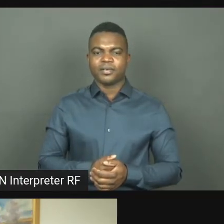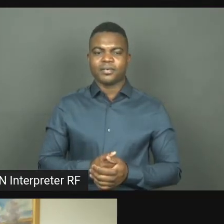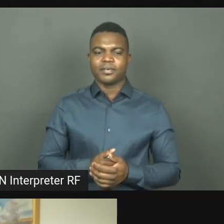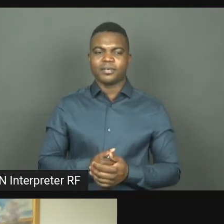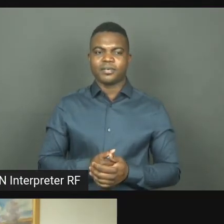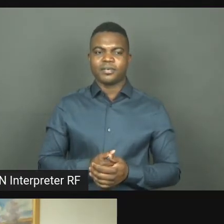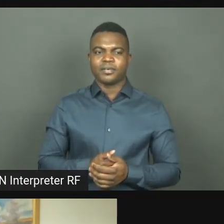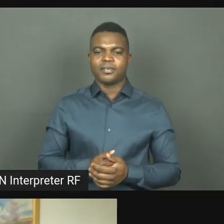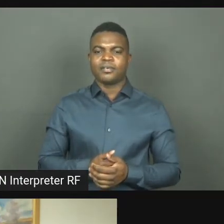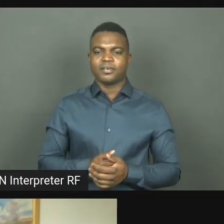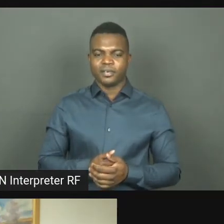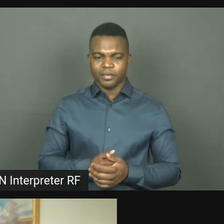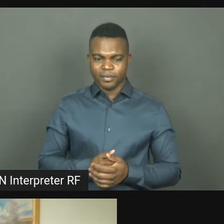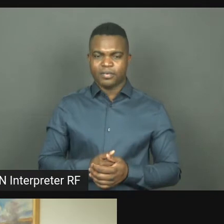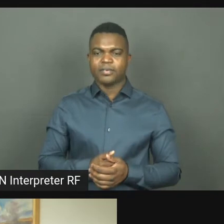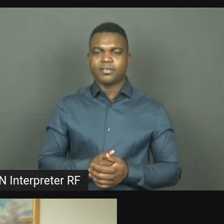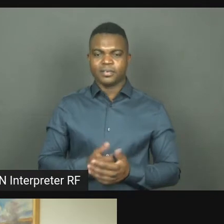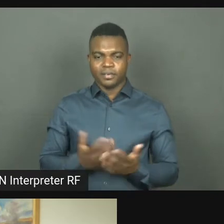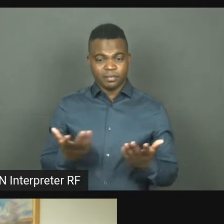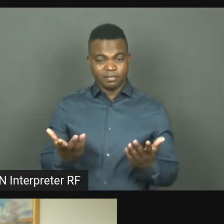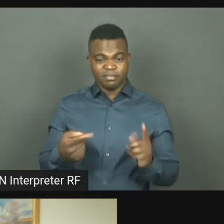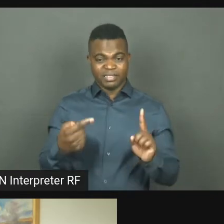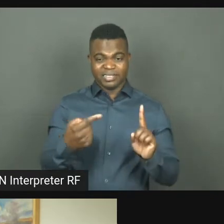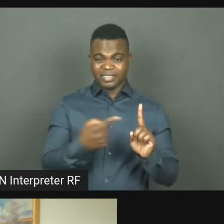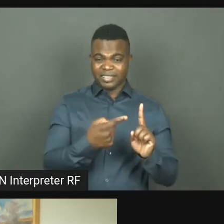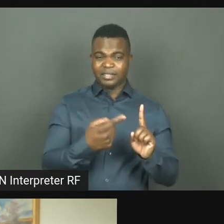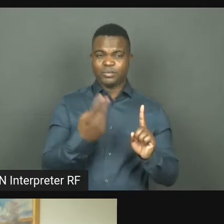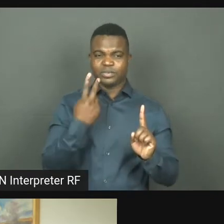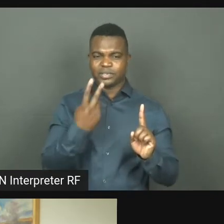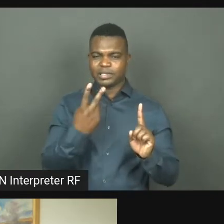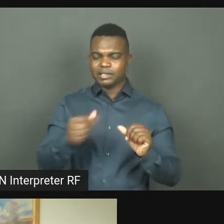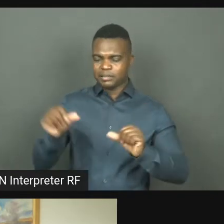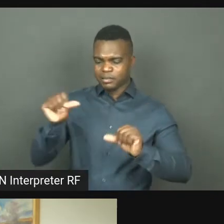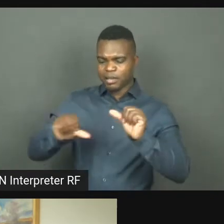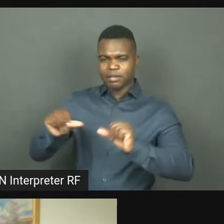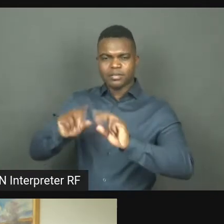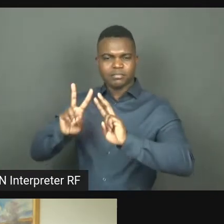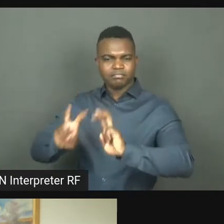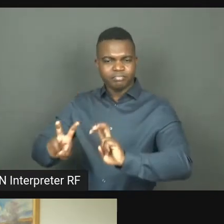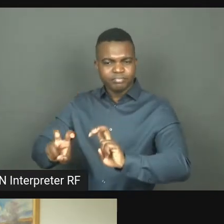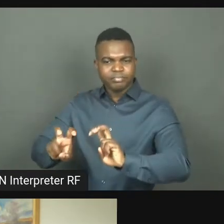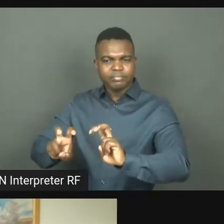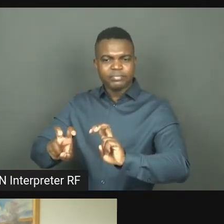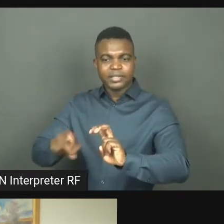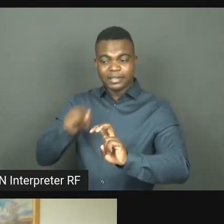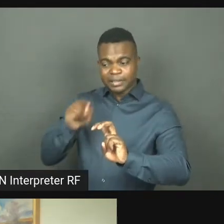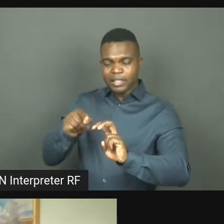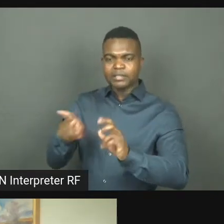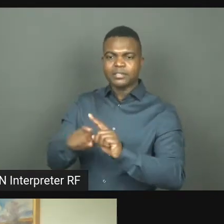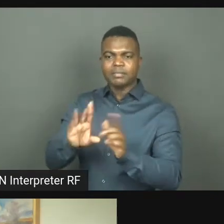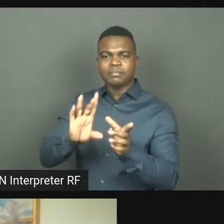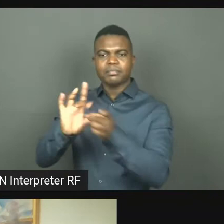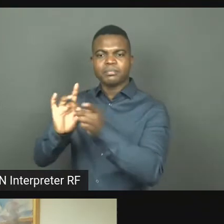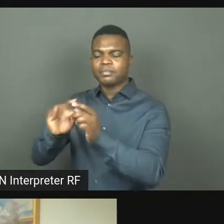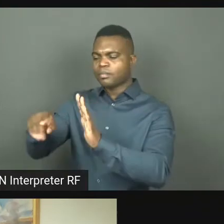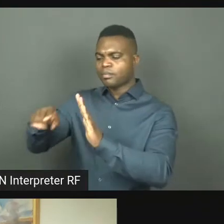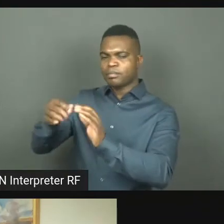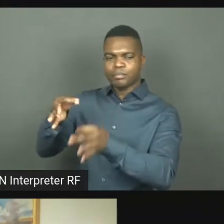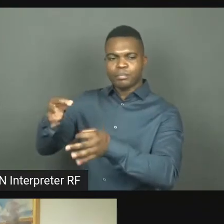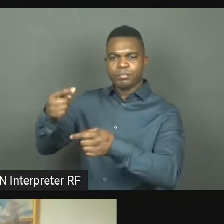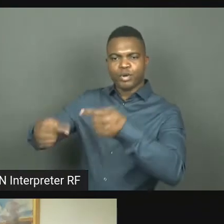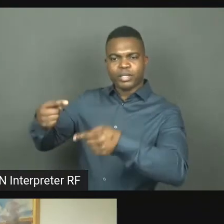what justice in relation to that power has to look like. Thank you very much. Thank you,